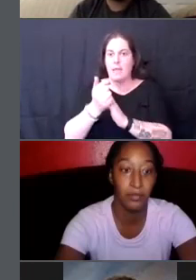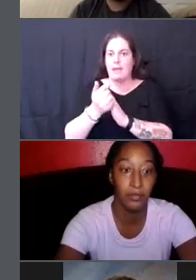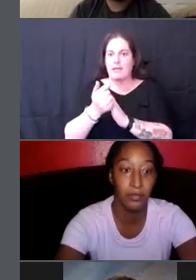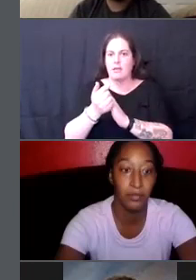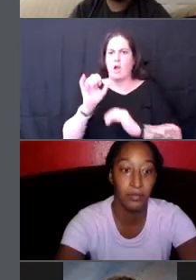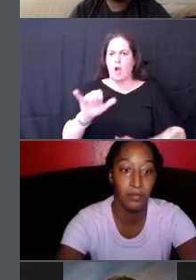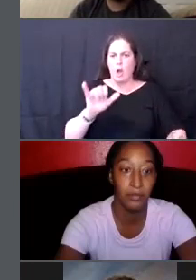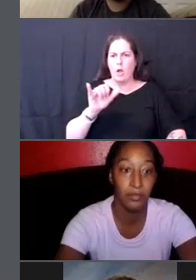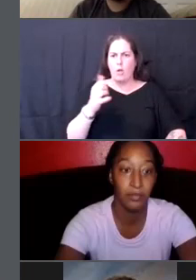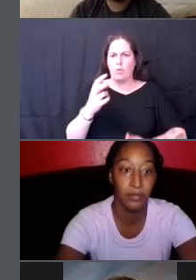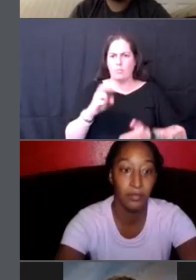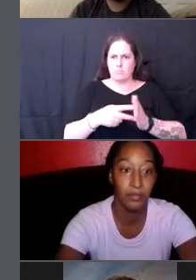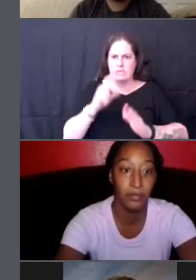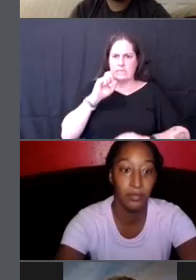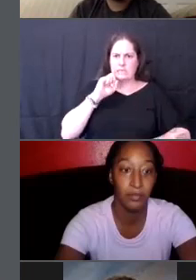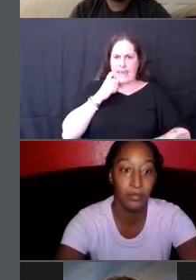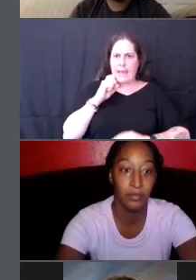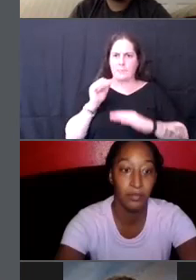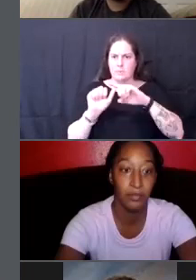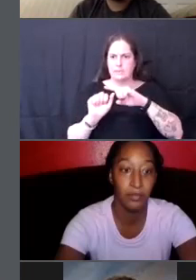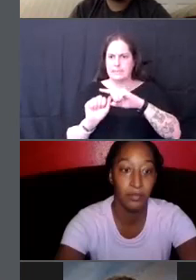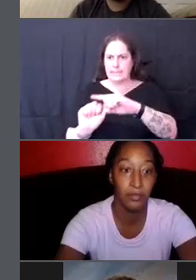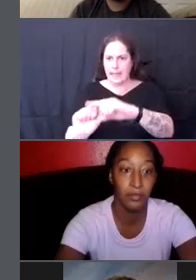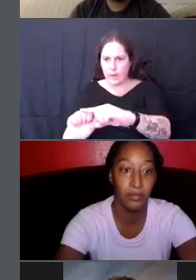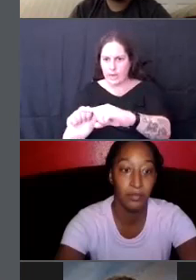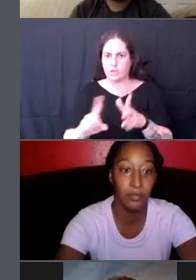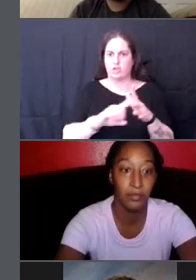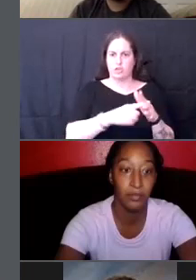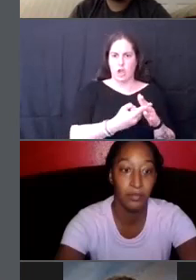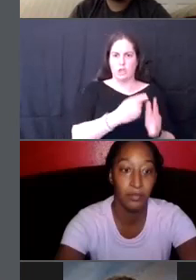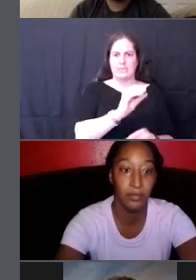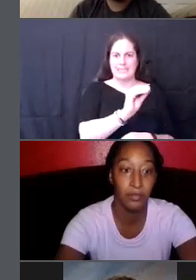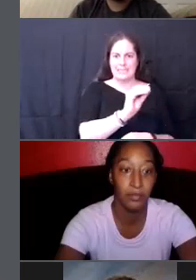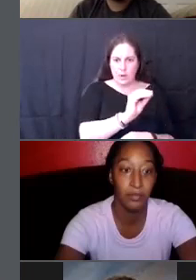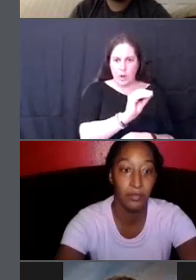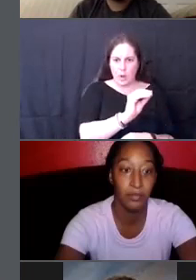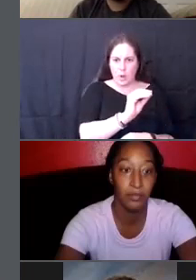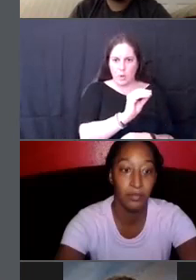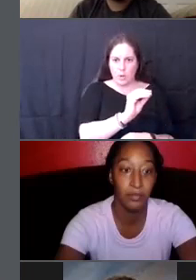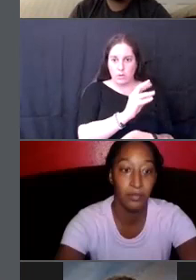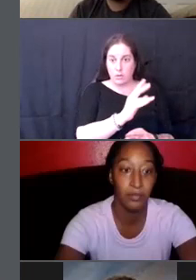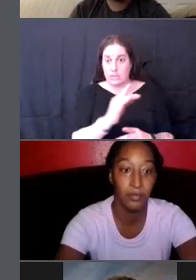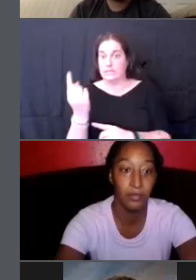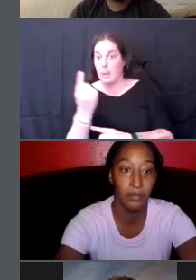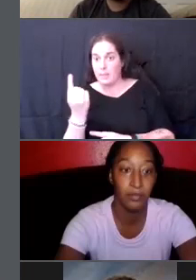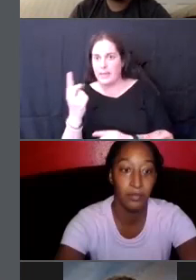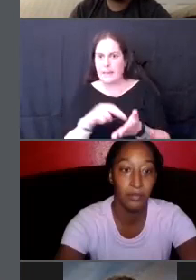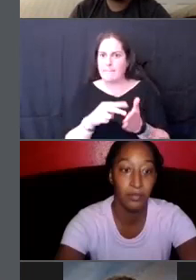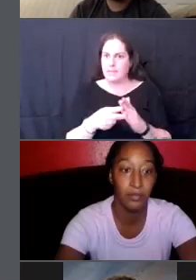apple is accelerating. Because if it goes from 0 to something, it accelerated.